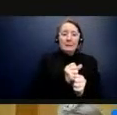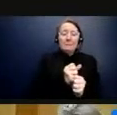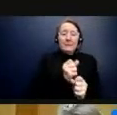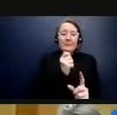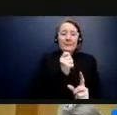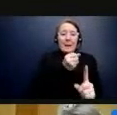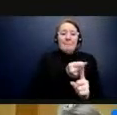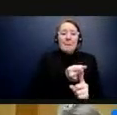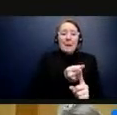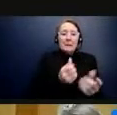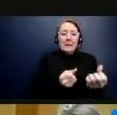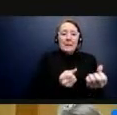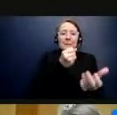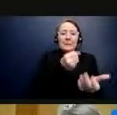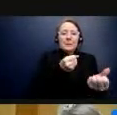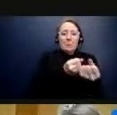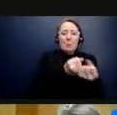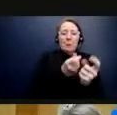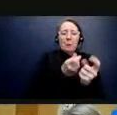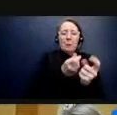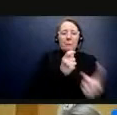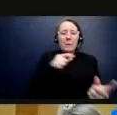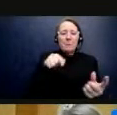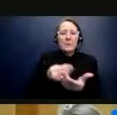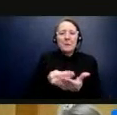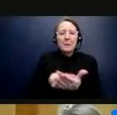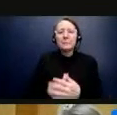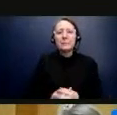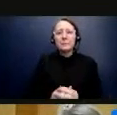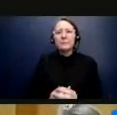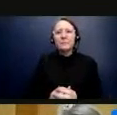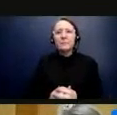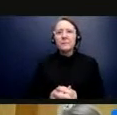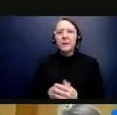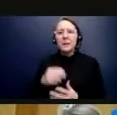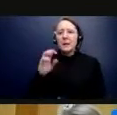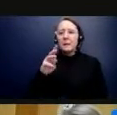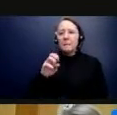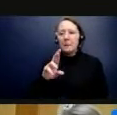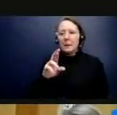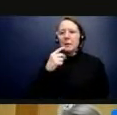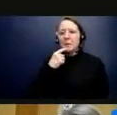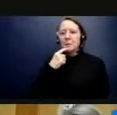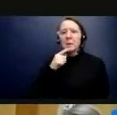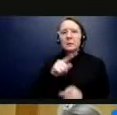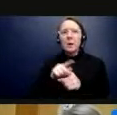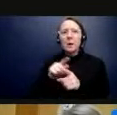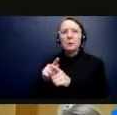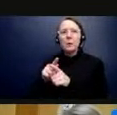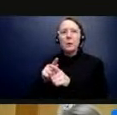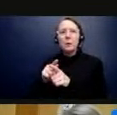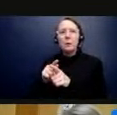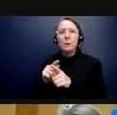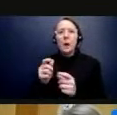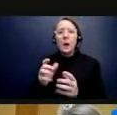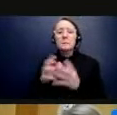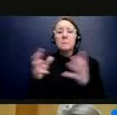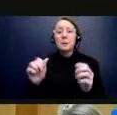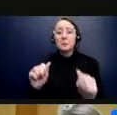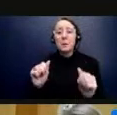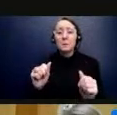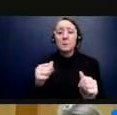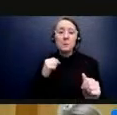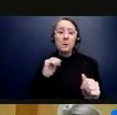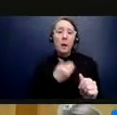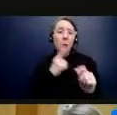Thank you. I think is also to the extent possible, understanding who our